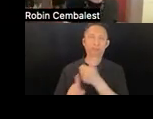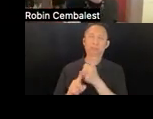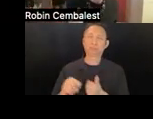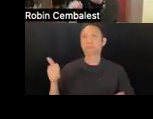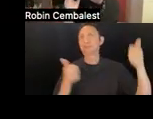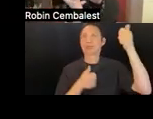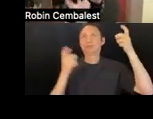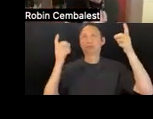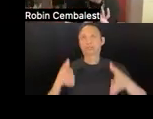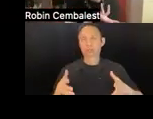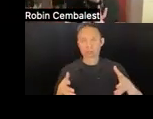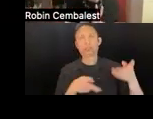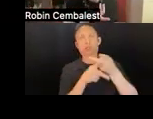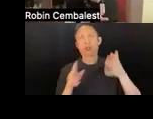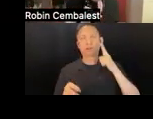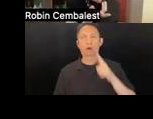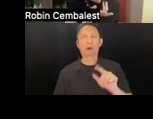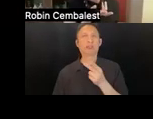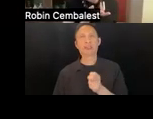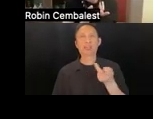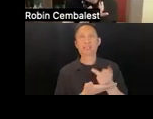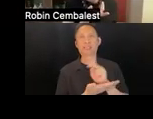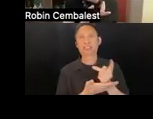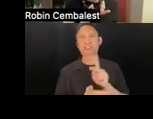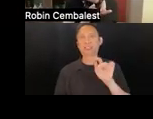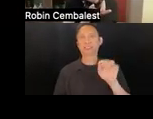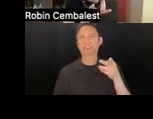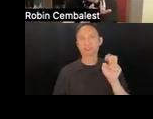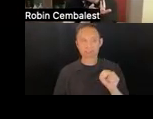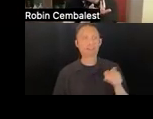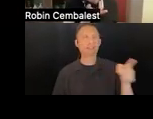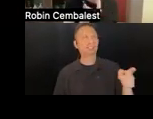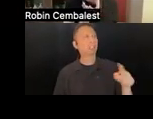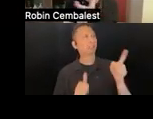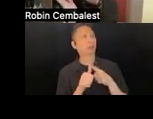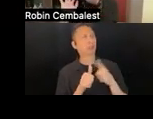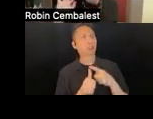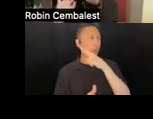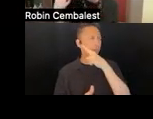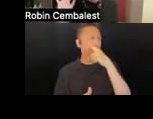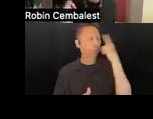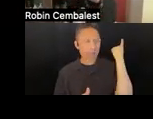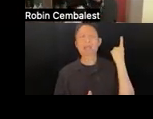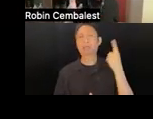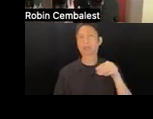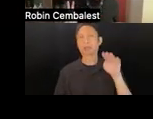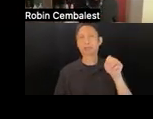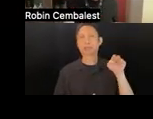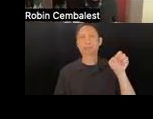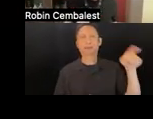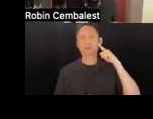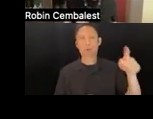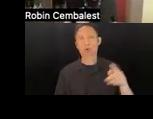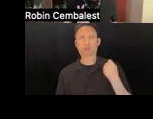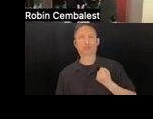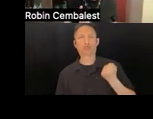a new book out now called Black Meme, but this was the first book, or I think Glitch Feminism. I'm not sure it was the first book. So here